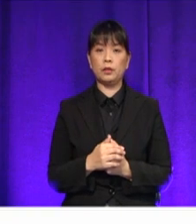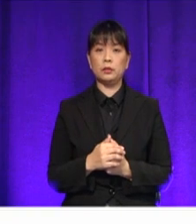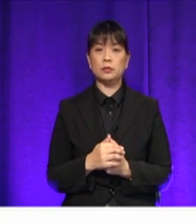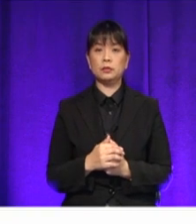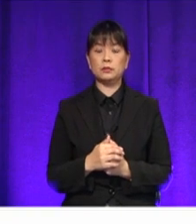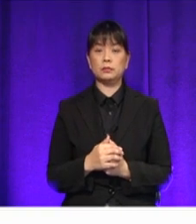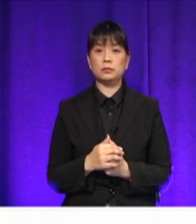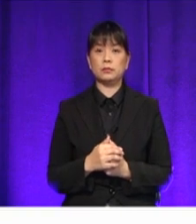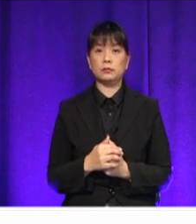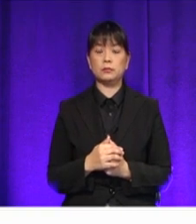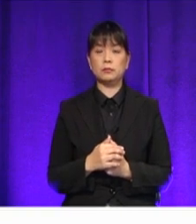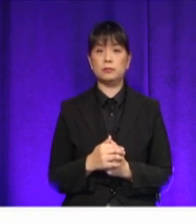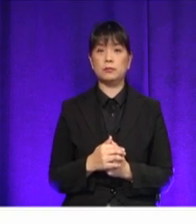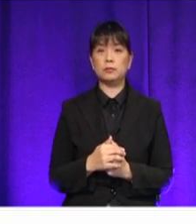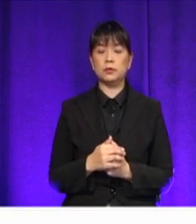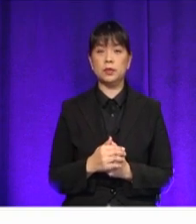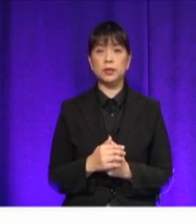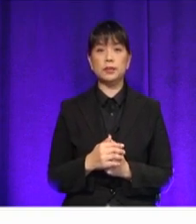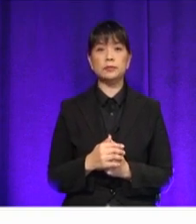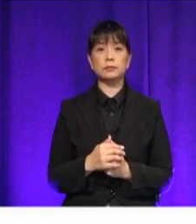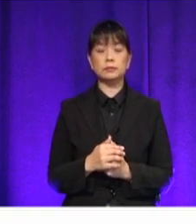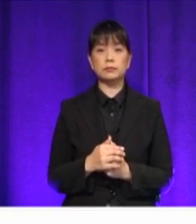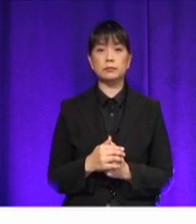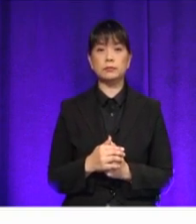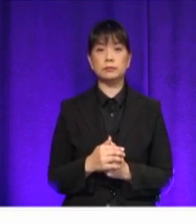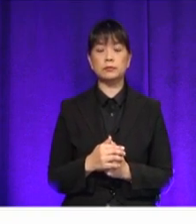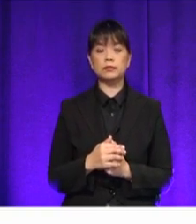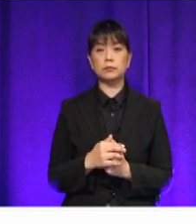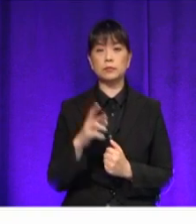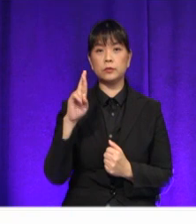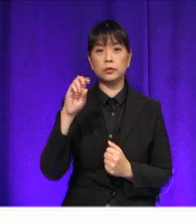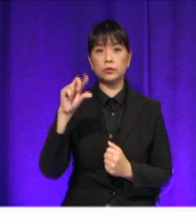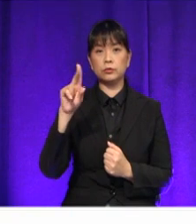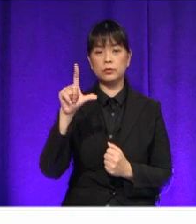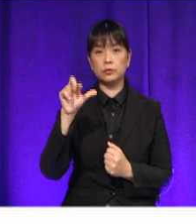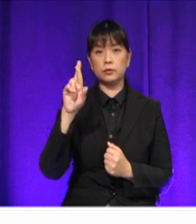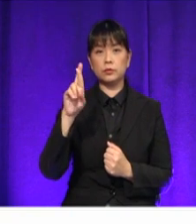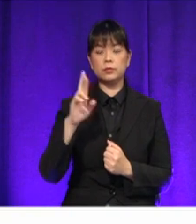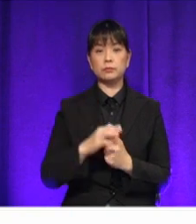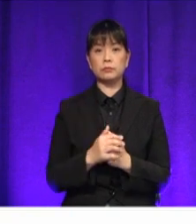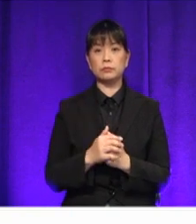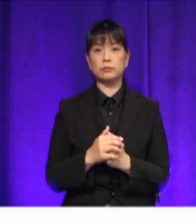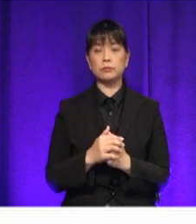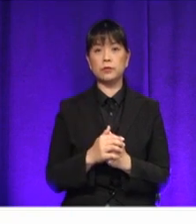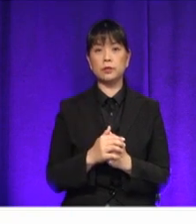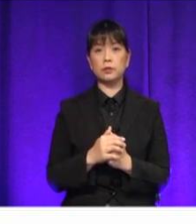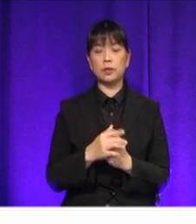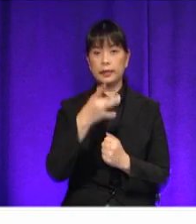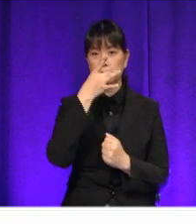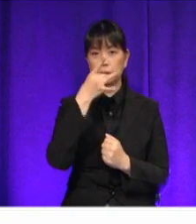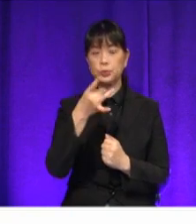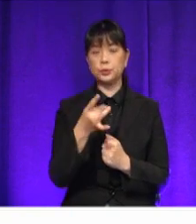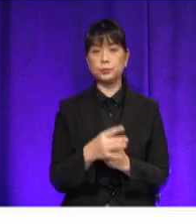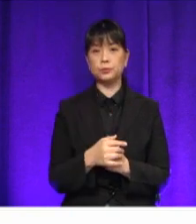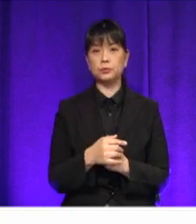Besides, I also think regular restocking of toiletries such as tissue, paper,